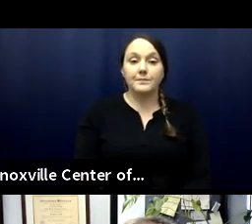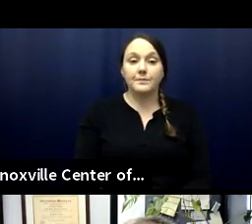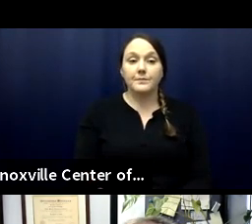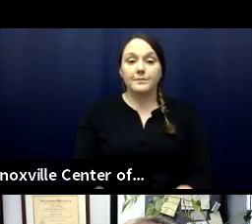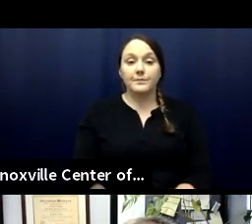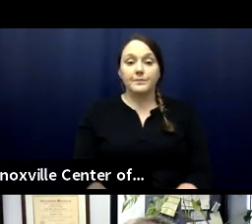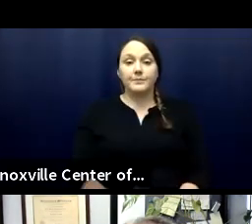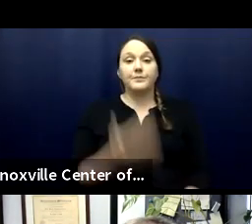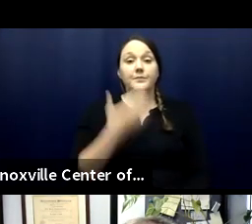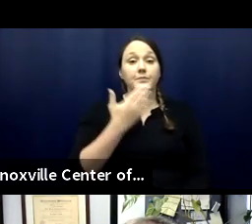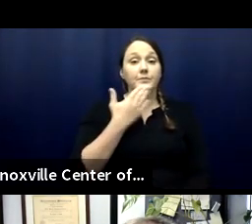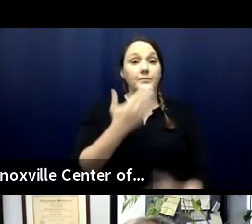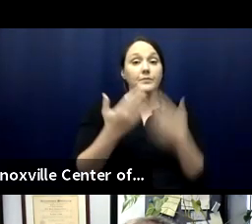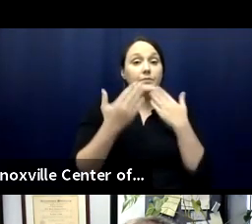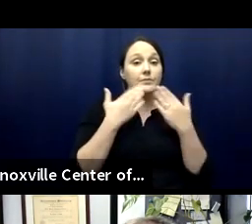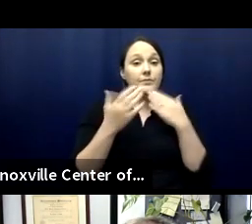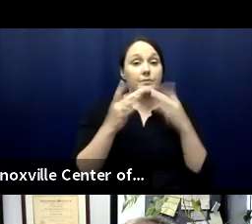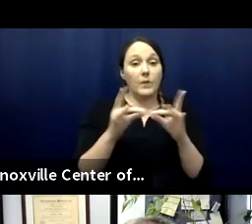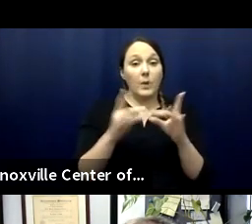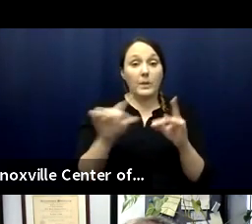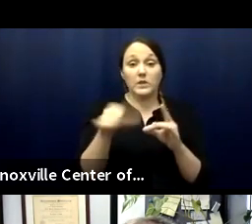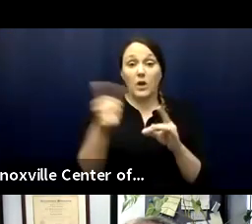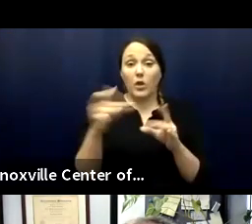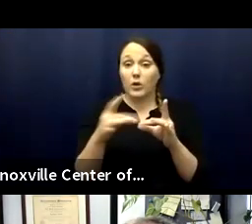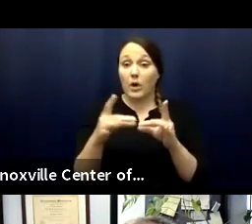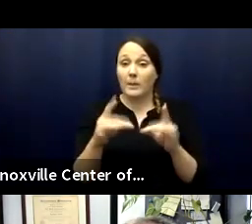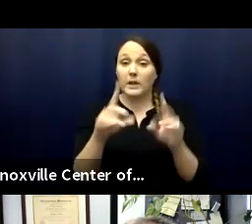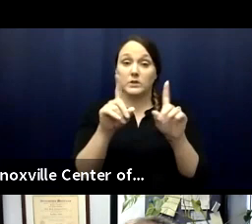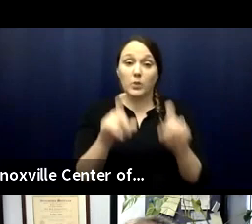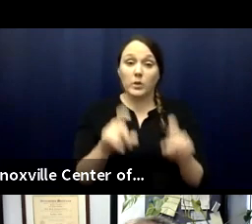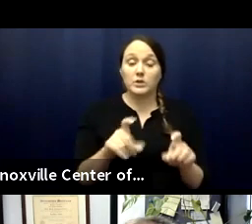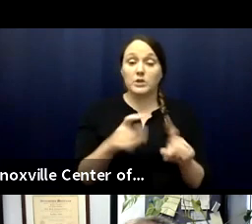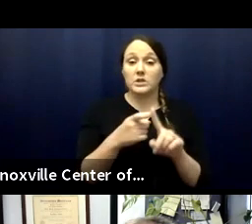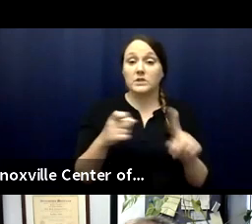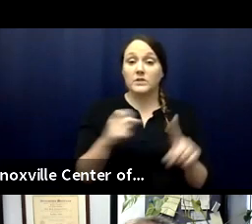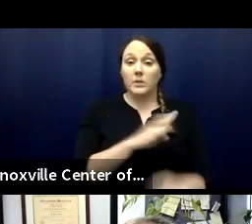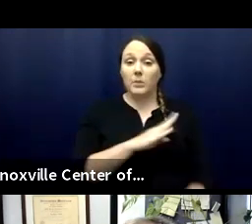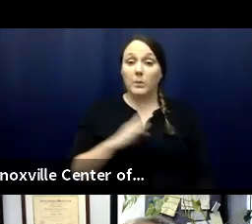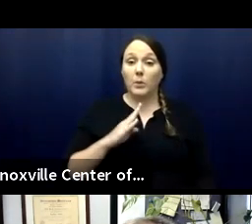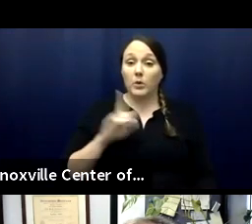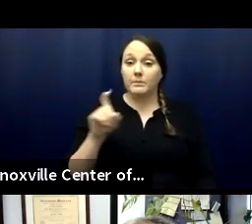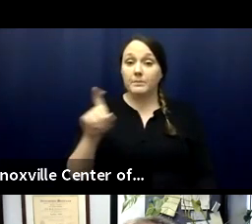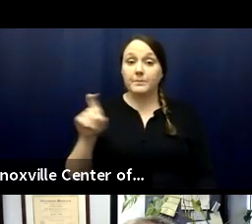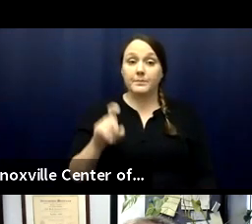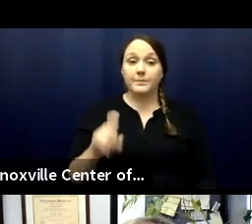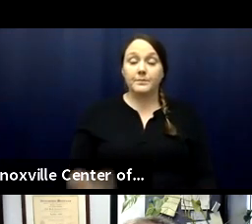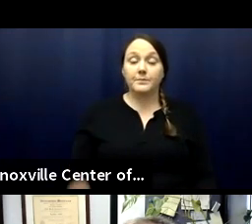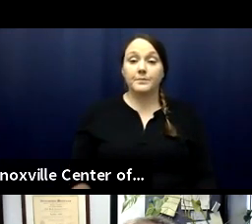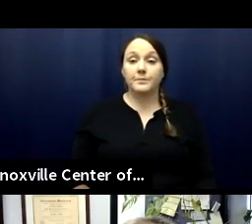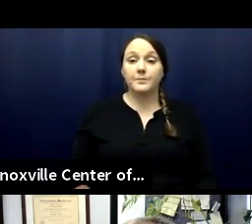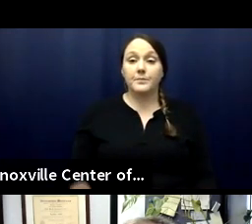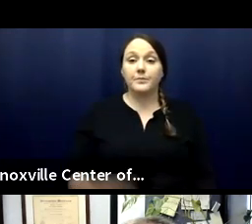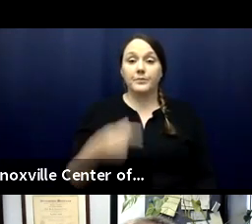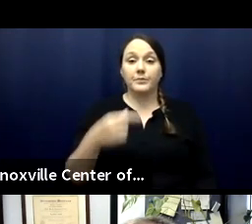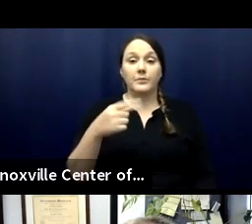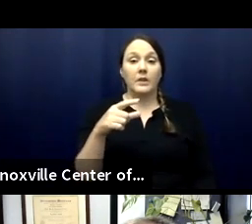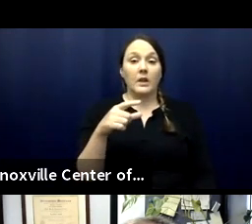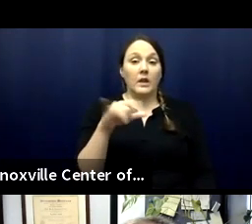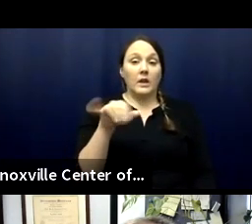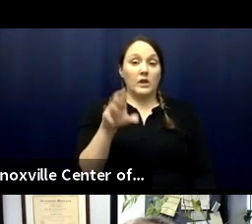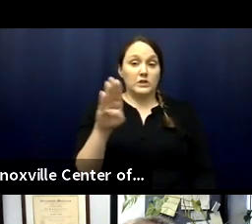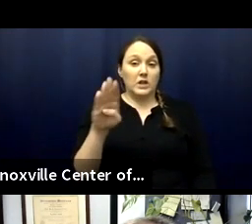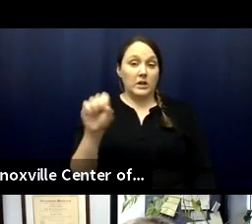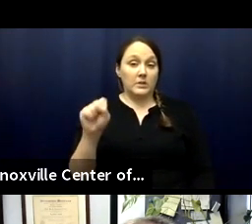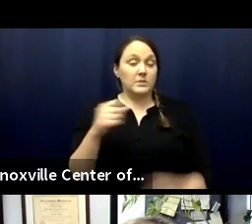Thanks for those comments. Any other comments or questions from board members? I just have a quick comment. I'd like to